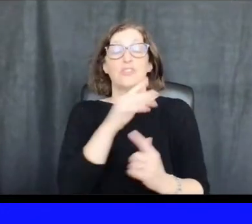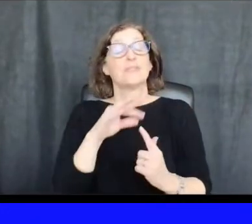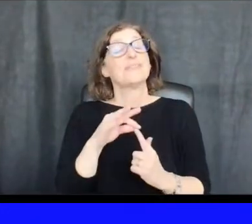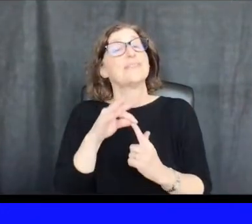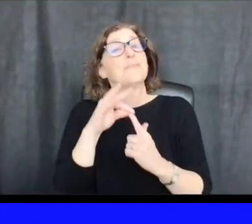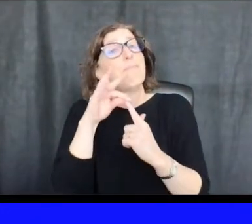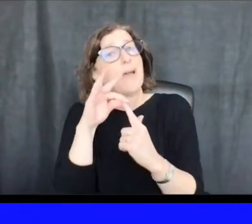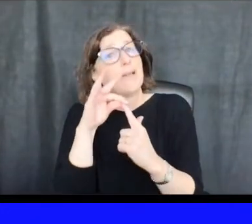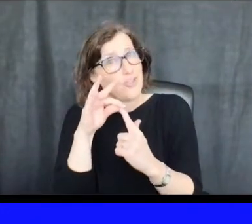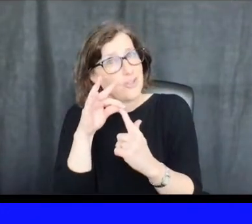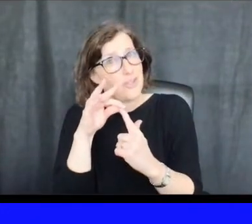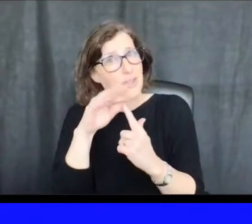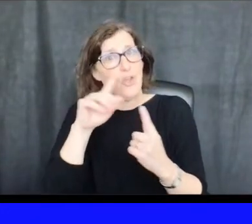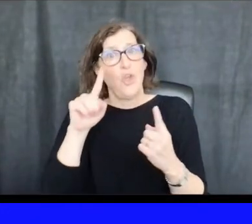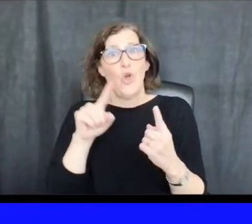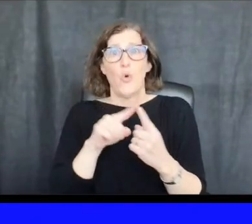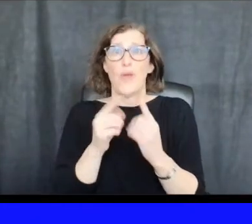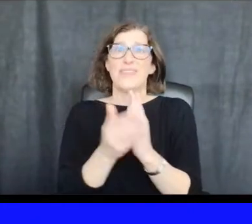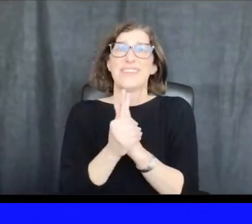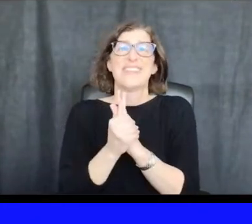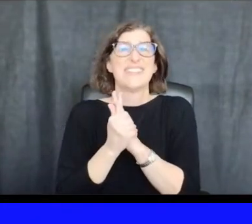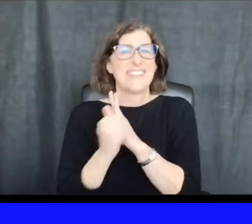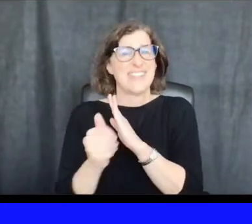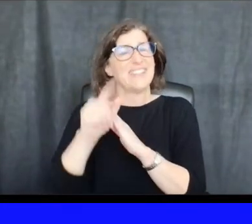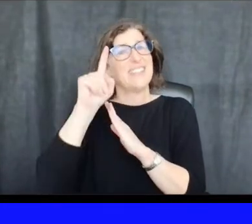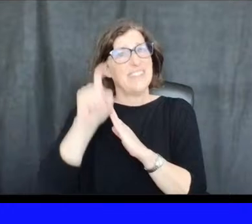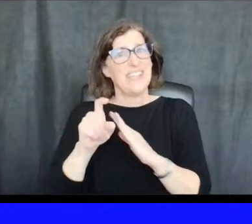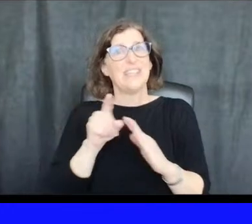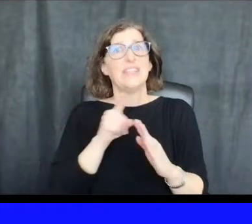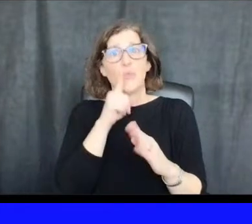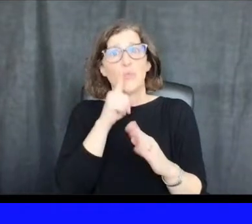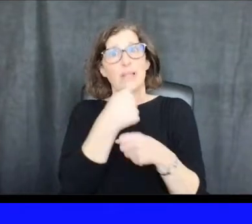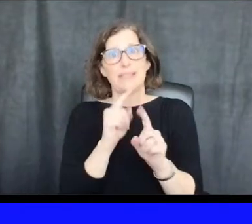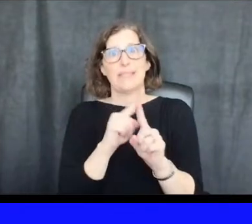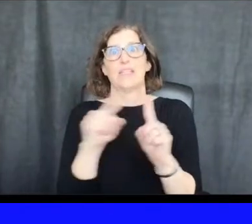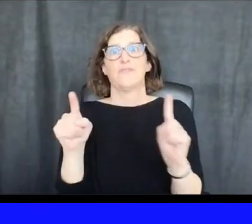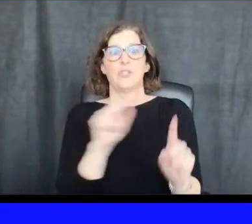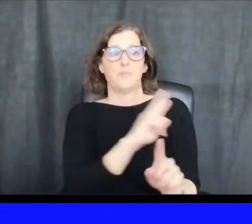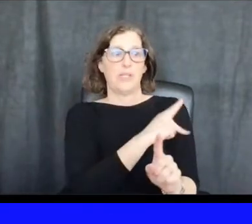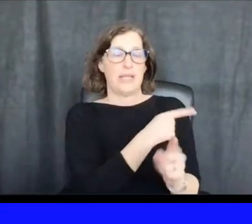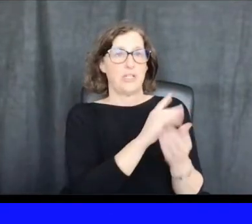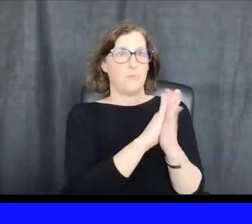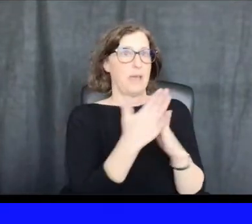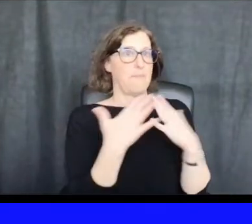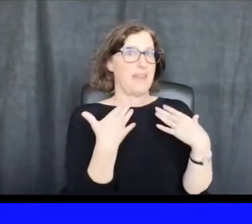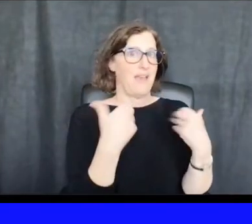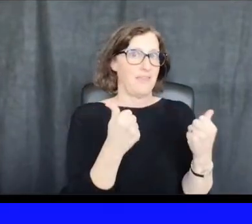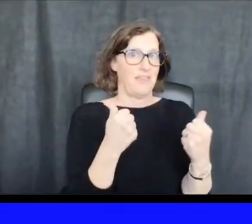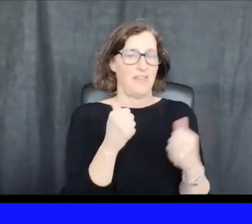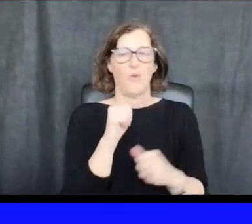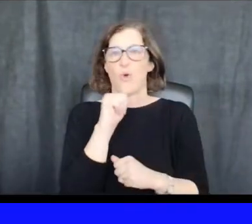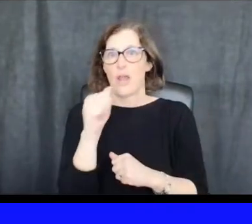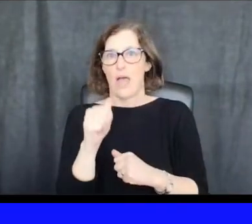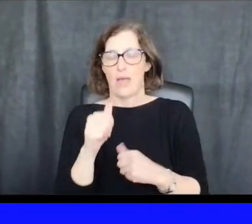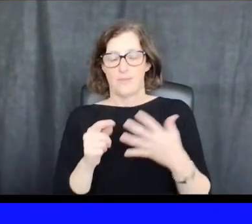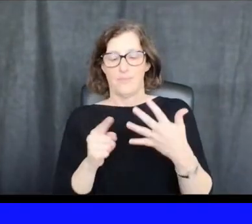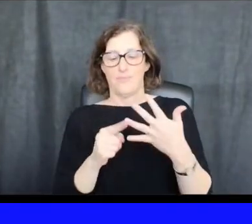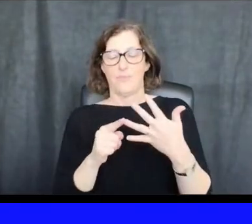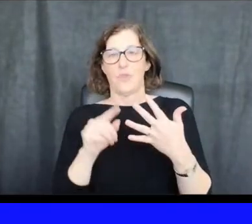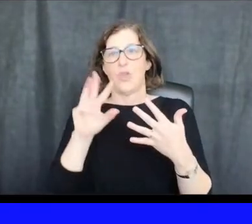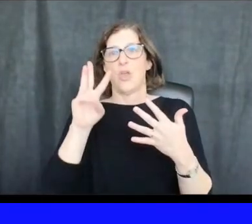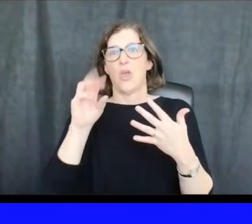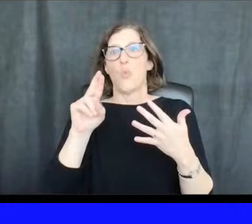And then the last, which is kind of where do we go from here? Many of these patients will have long-term care coordination